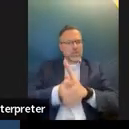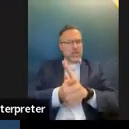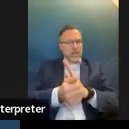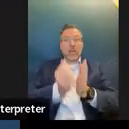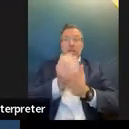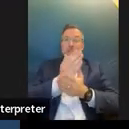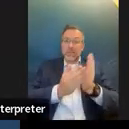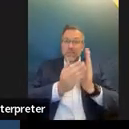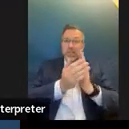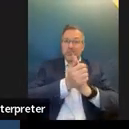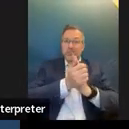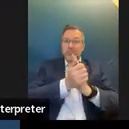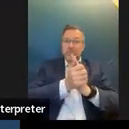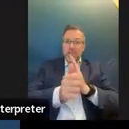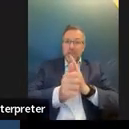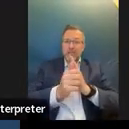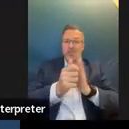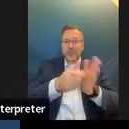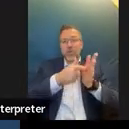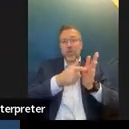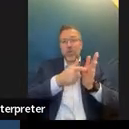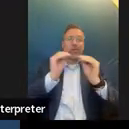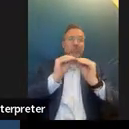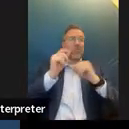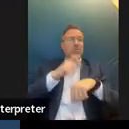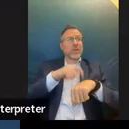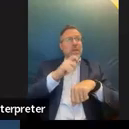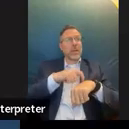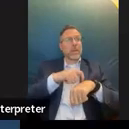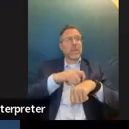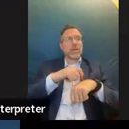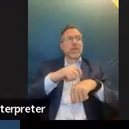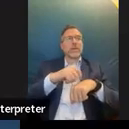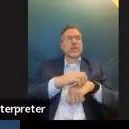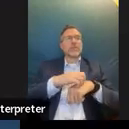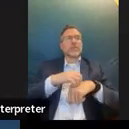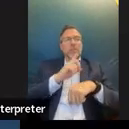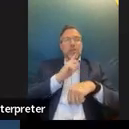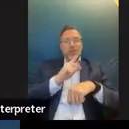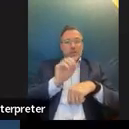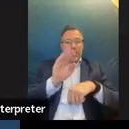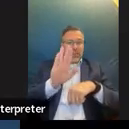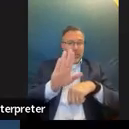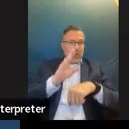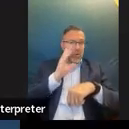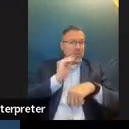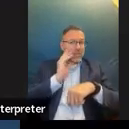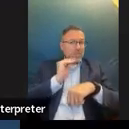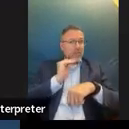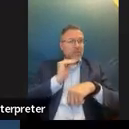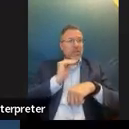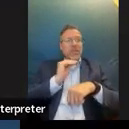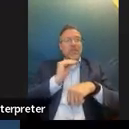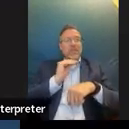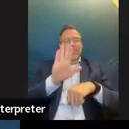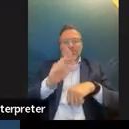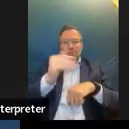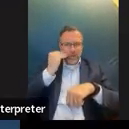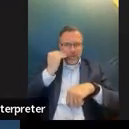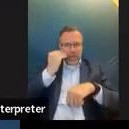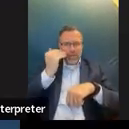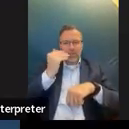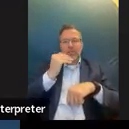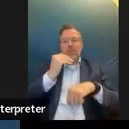task. But really, your experience and knowledge of the student, as you get to know them better, you will get a